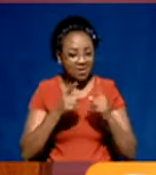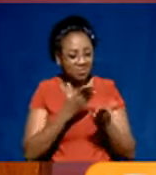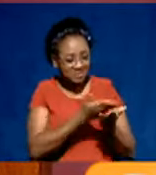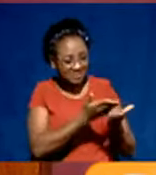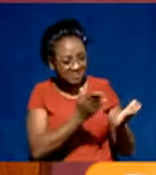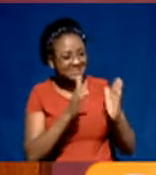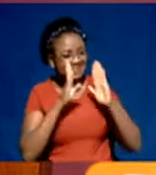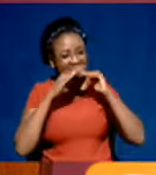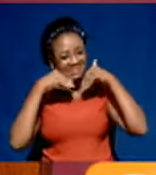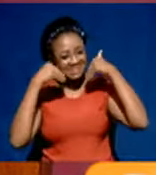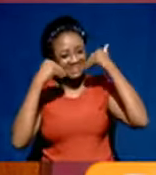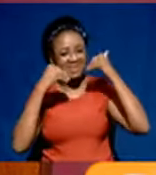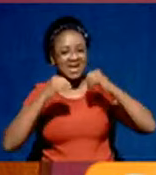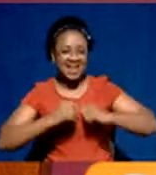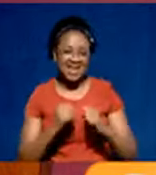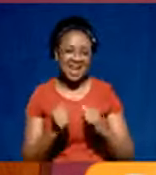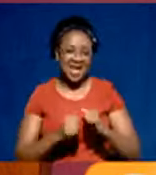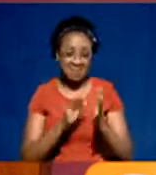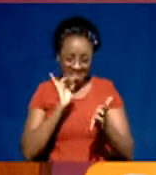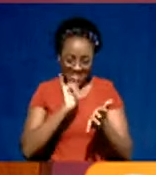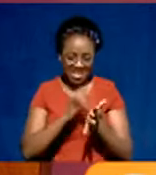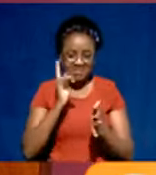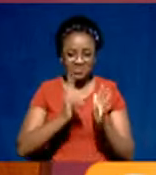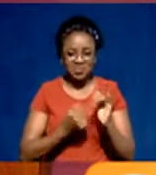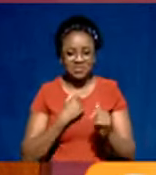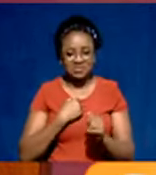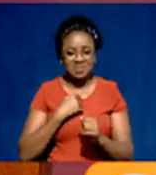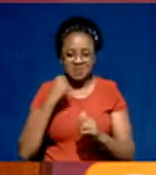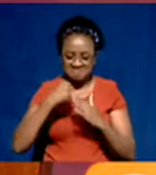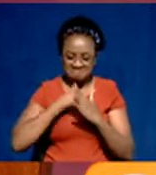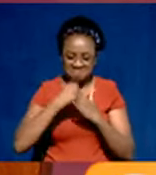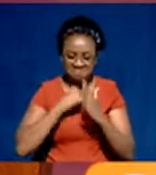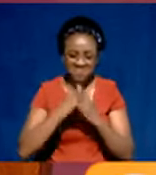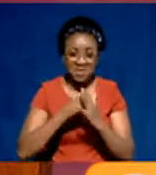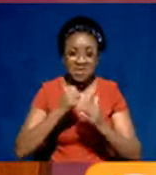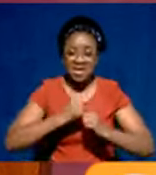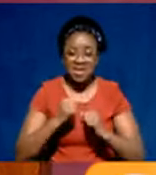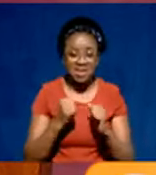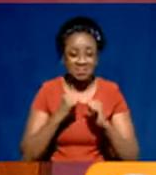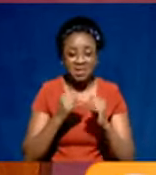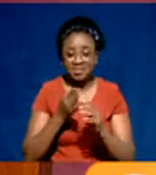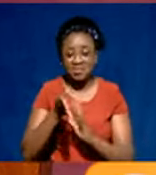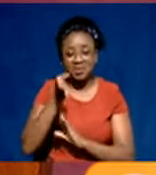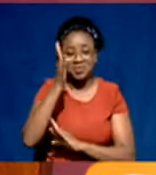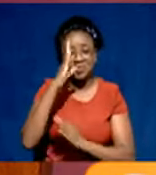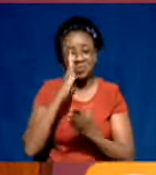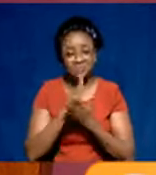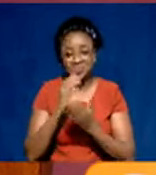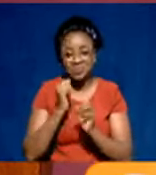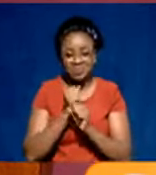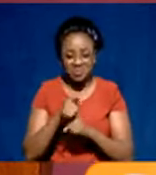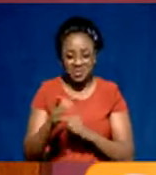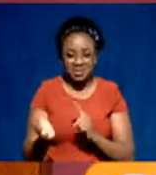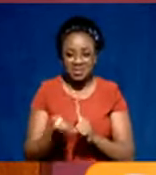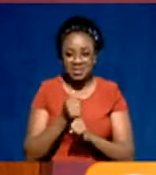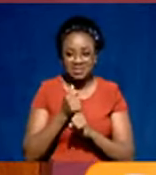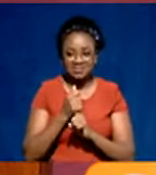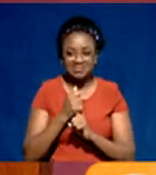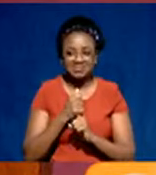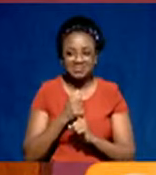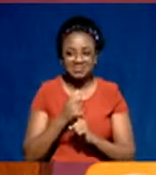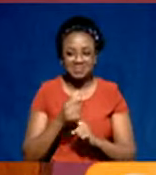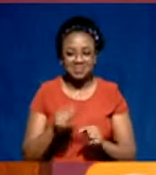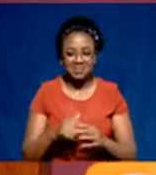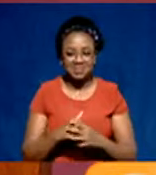on their faces. And that's what I promised myself, and I'm happy that God has made that come true. Yeah, so I can